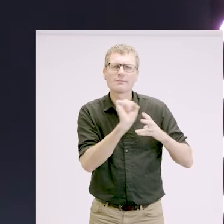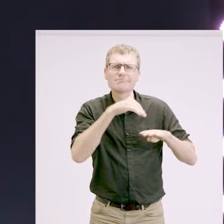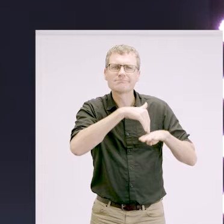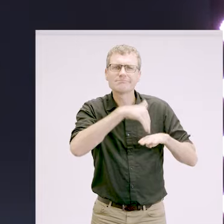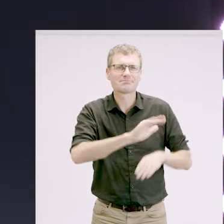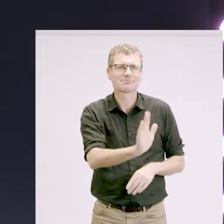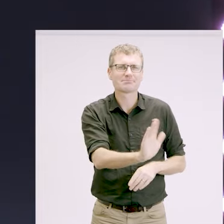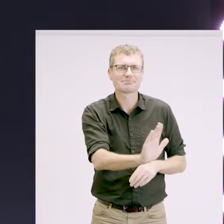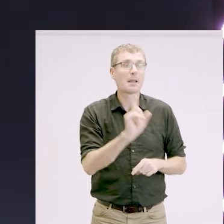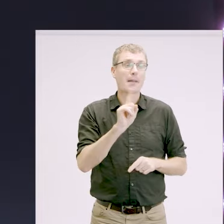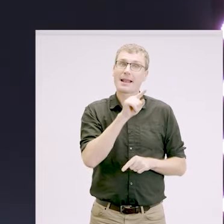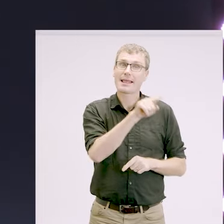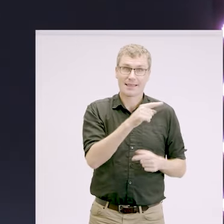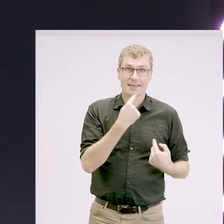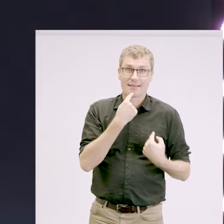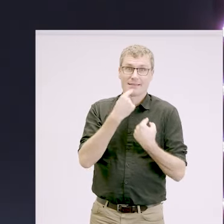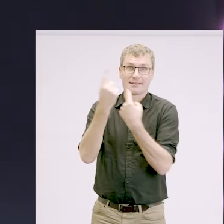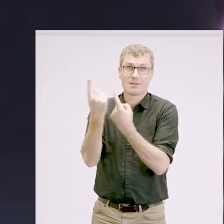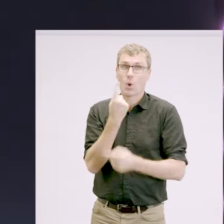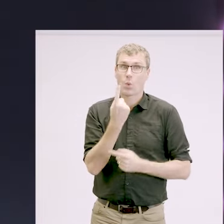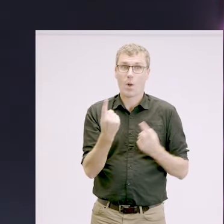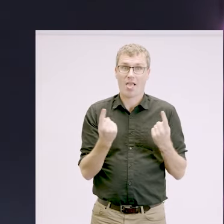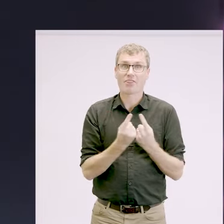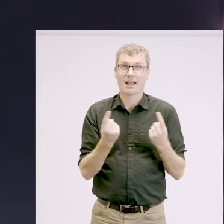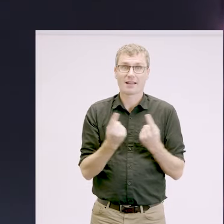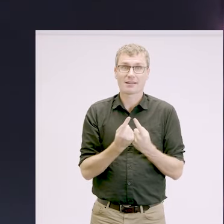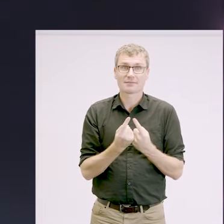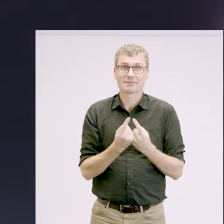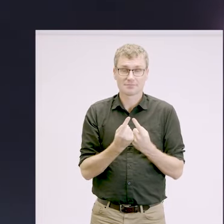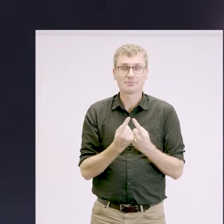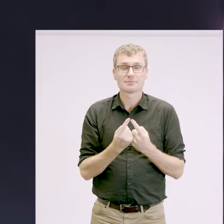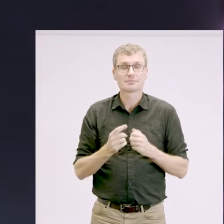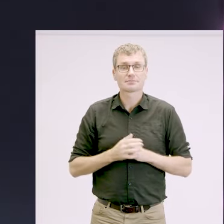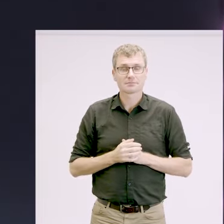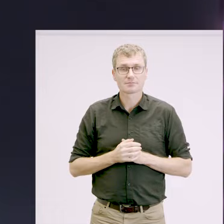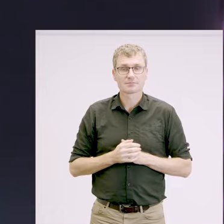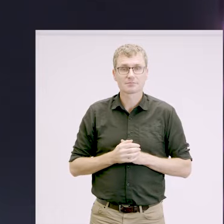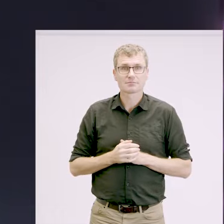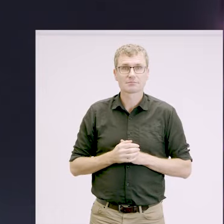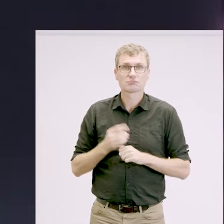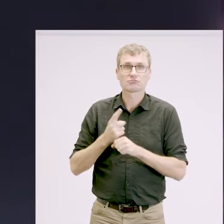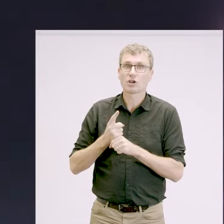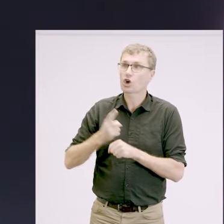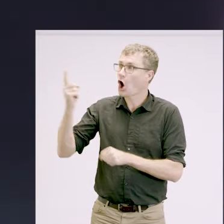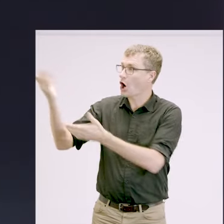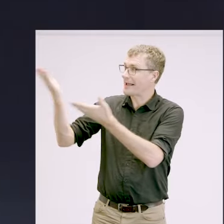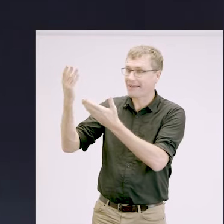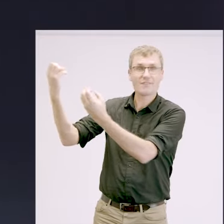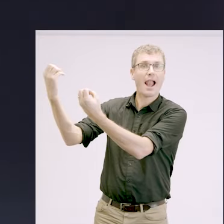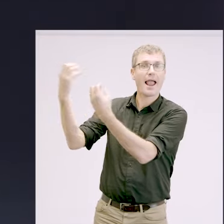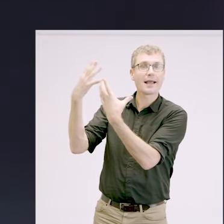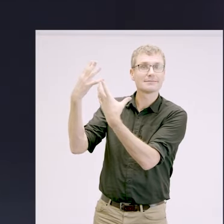his adultery and murder, but he boasted to his advisors something that they actually recorded so they would remember how bad he